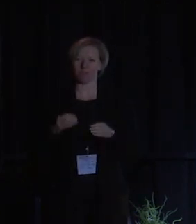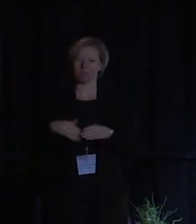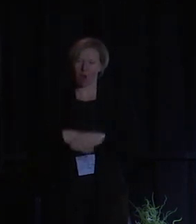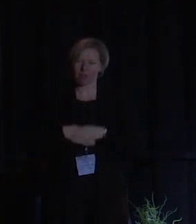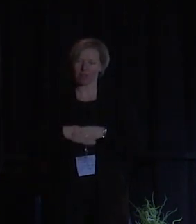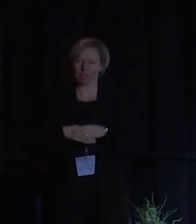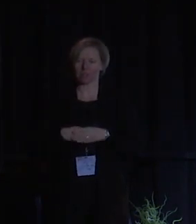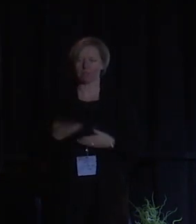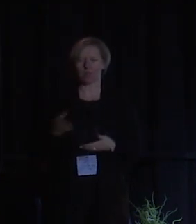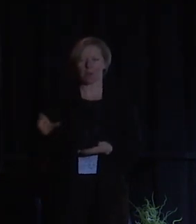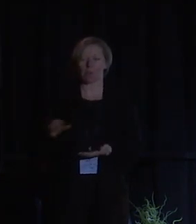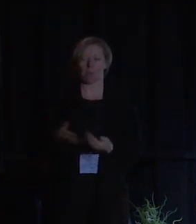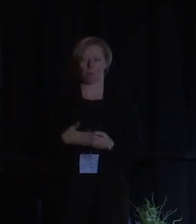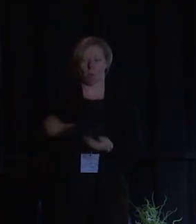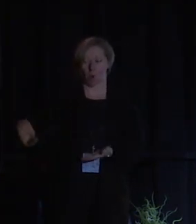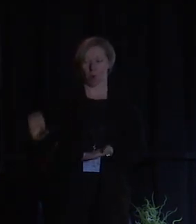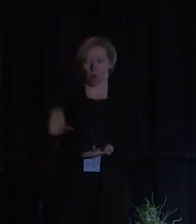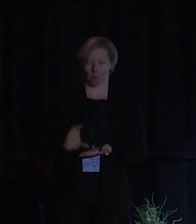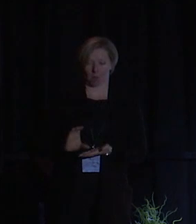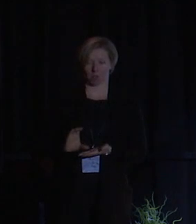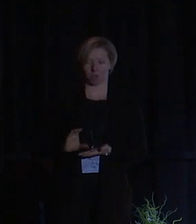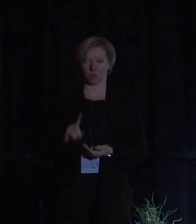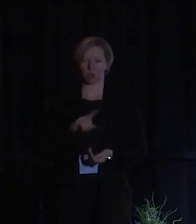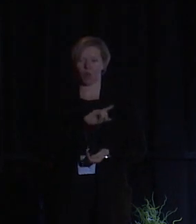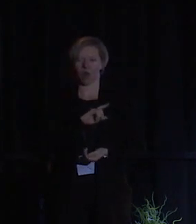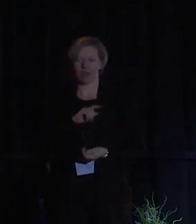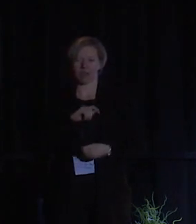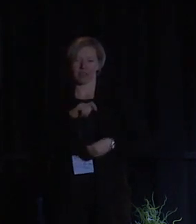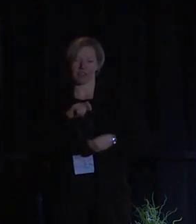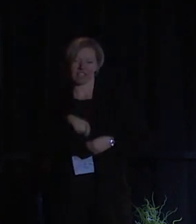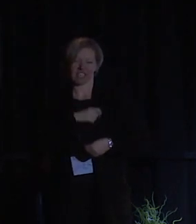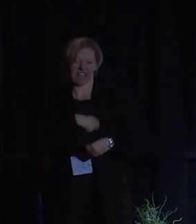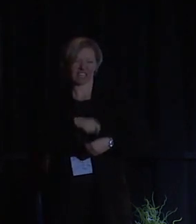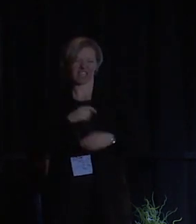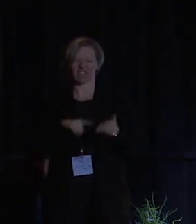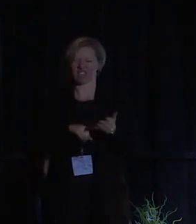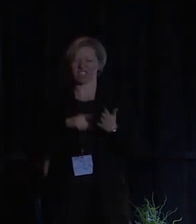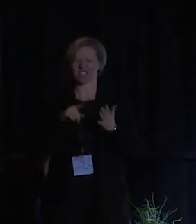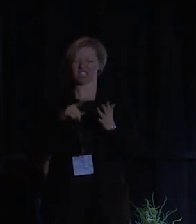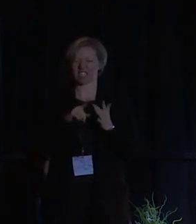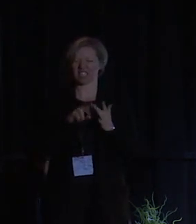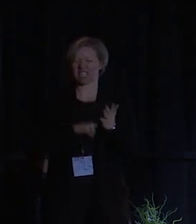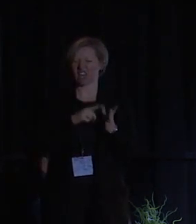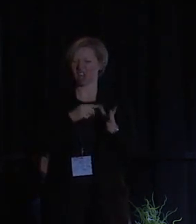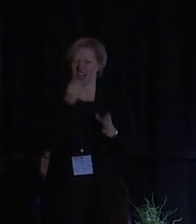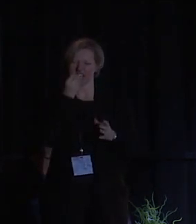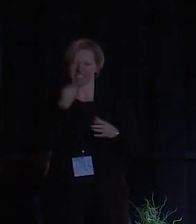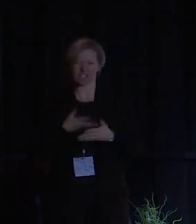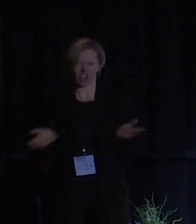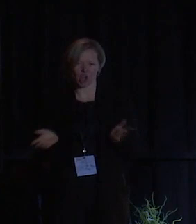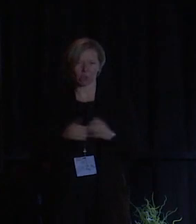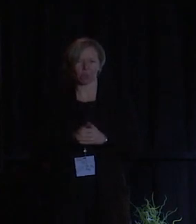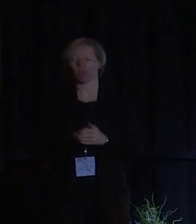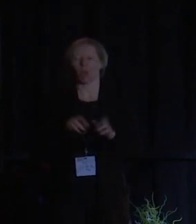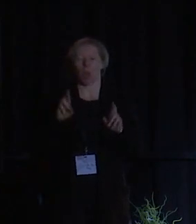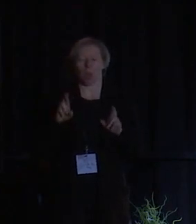looking for another commission to develop for Tina's Cantina, which is a eating sensation show, hopefully to be out there